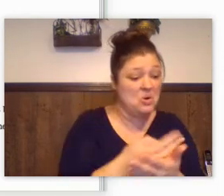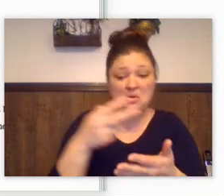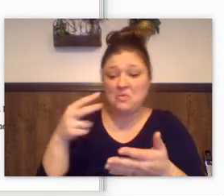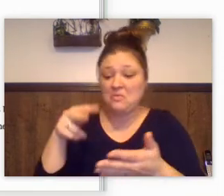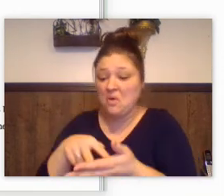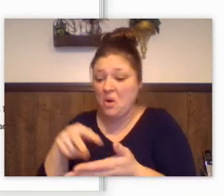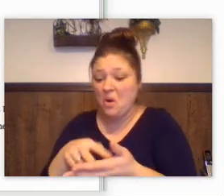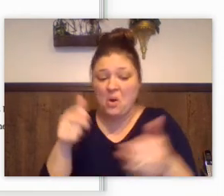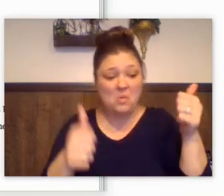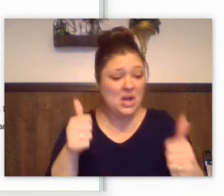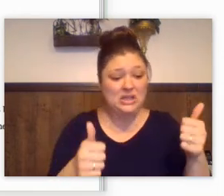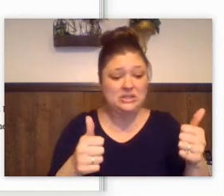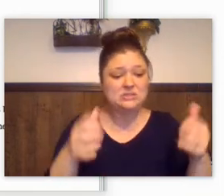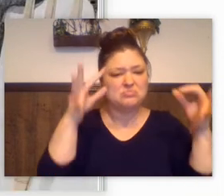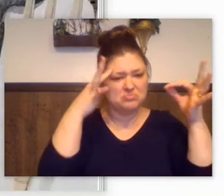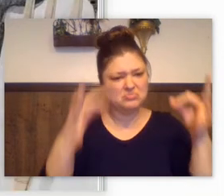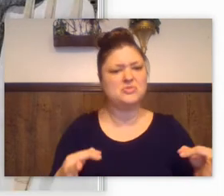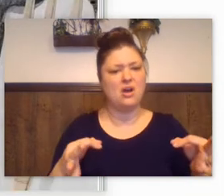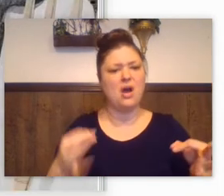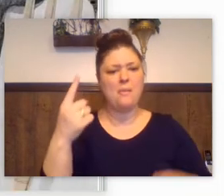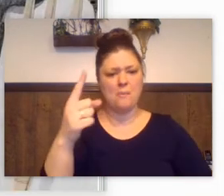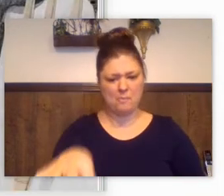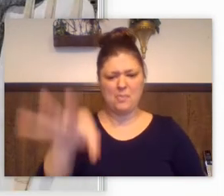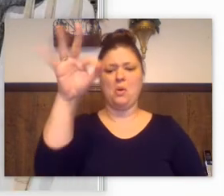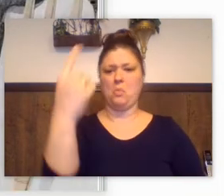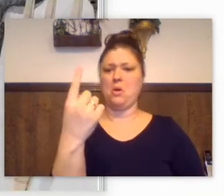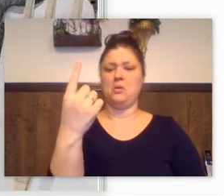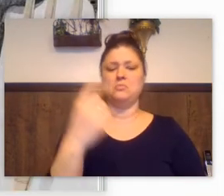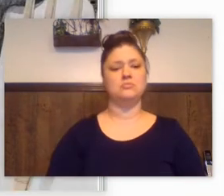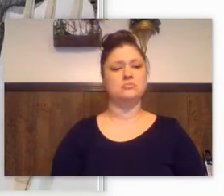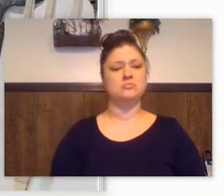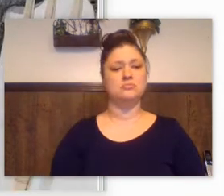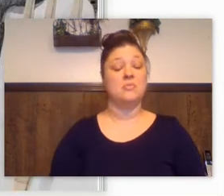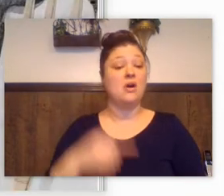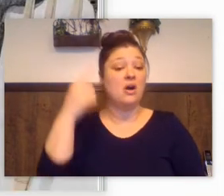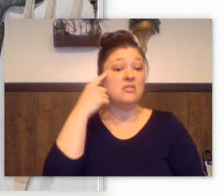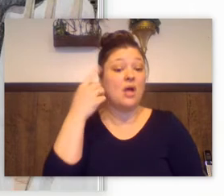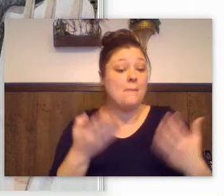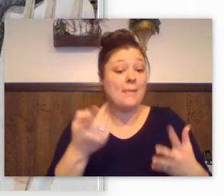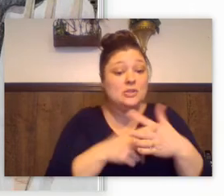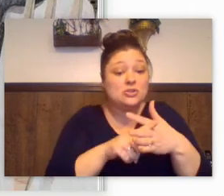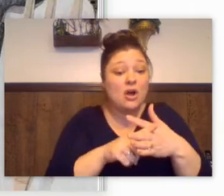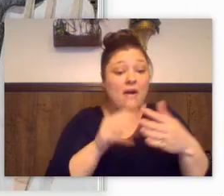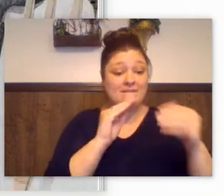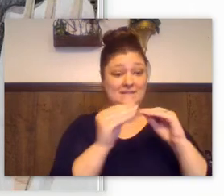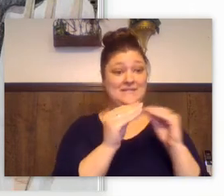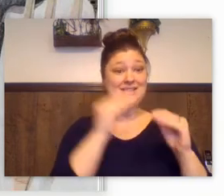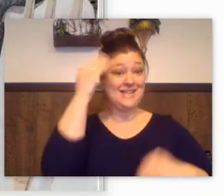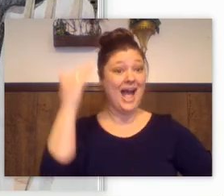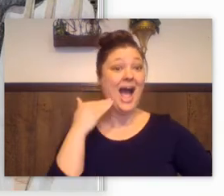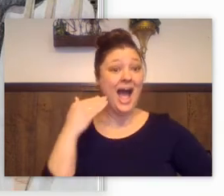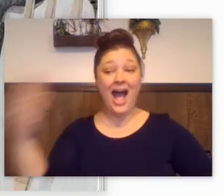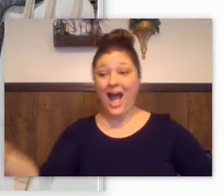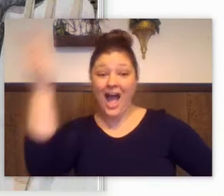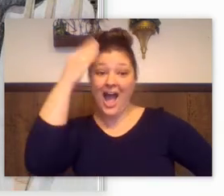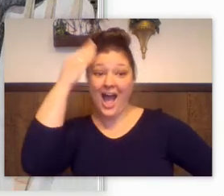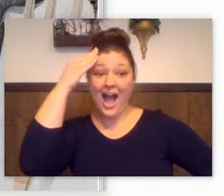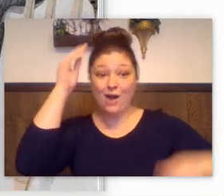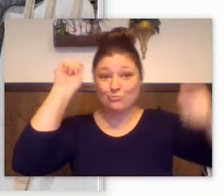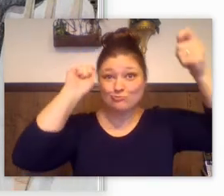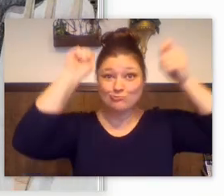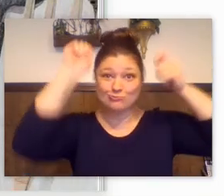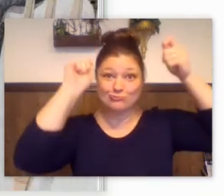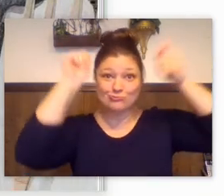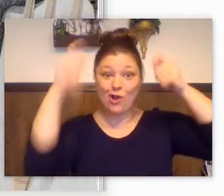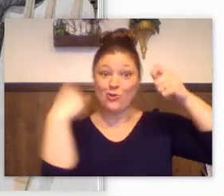just one thing to be. He thought he should start by fixing his head. He put on a bowler hat to look